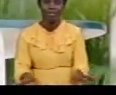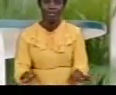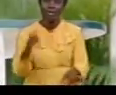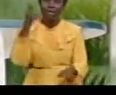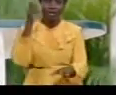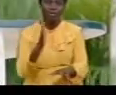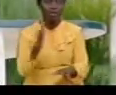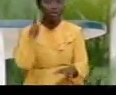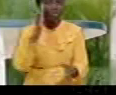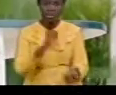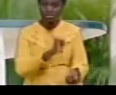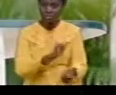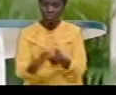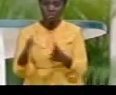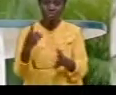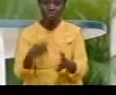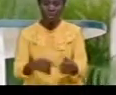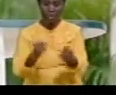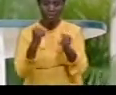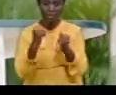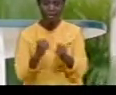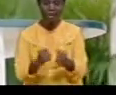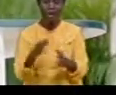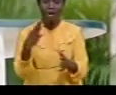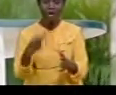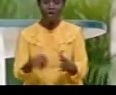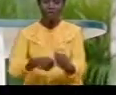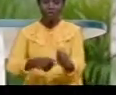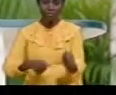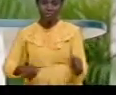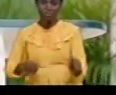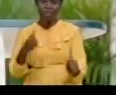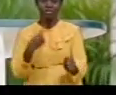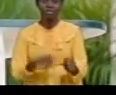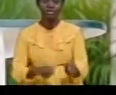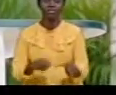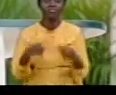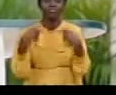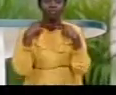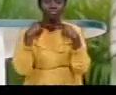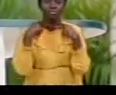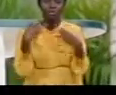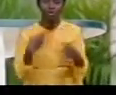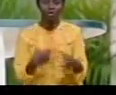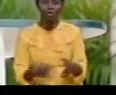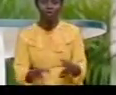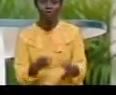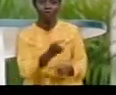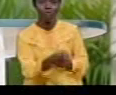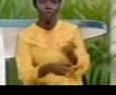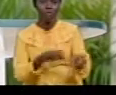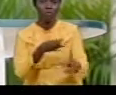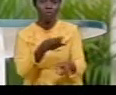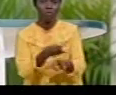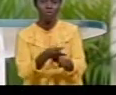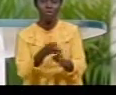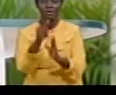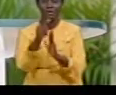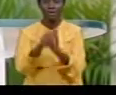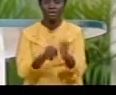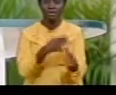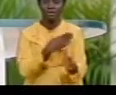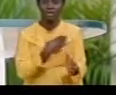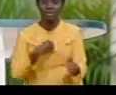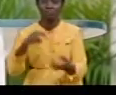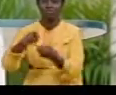of backsliding. God is going to destroy the yoke of worldliness and carnality. Amen.